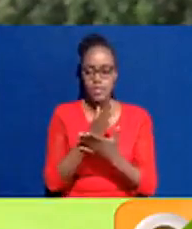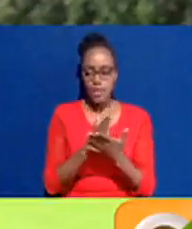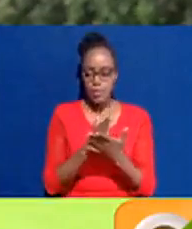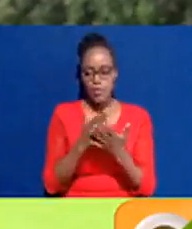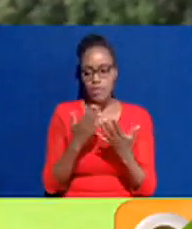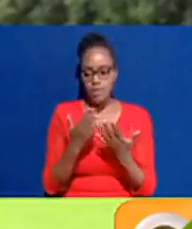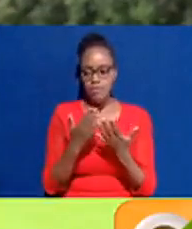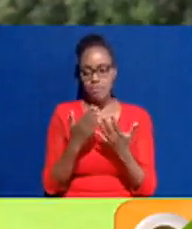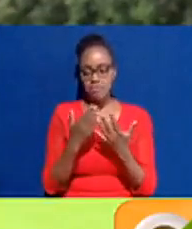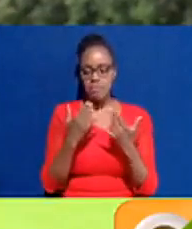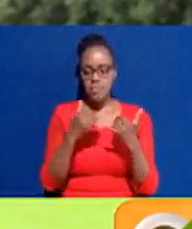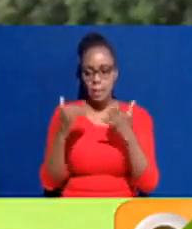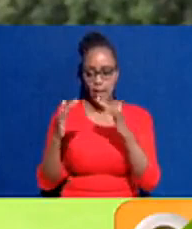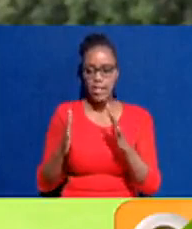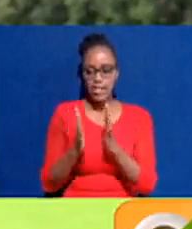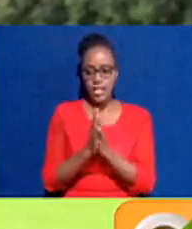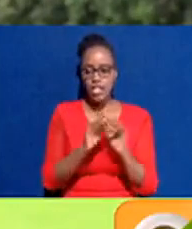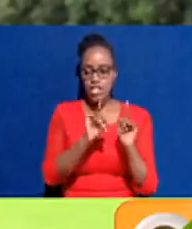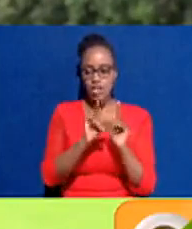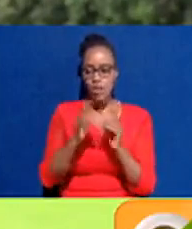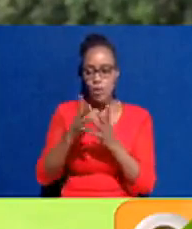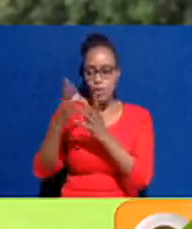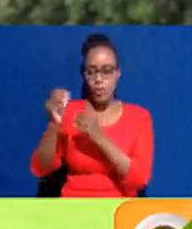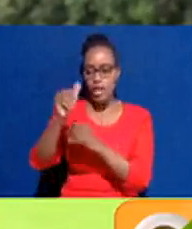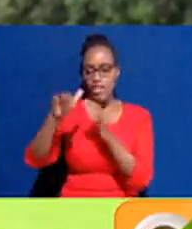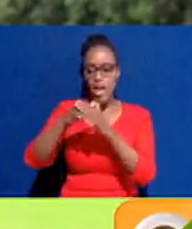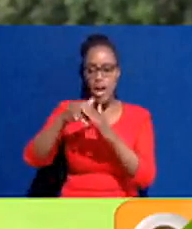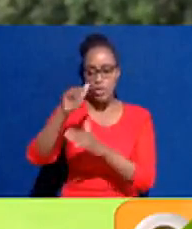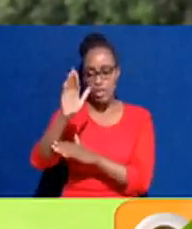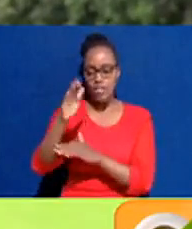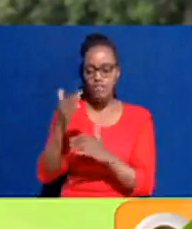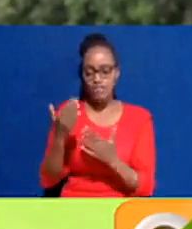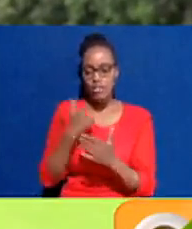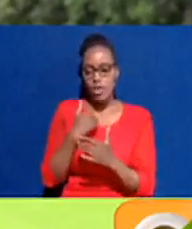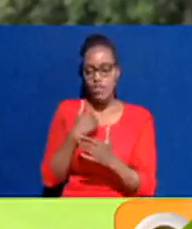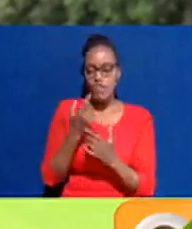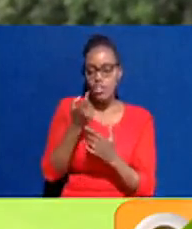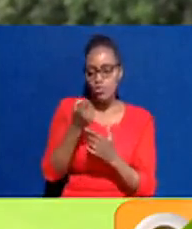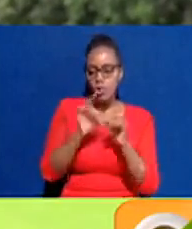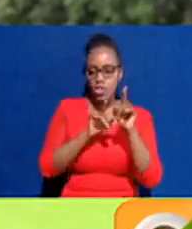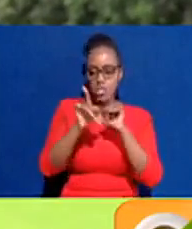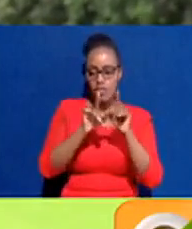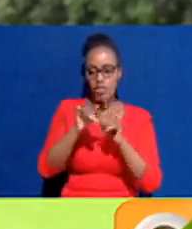animals. Maybe we will go somewhere outside for a small safari for